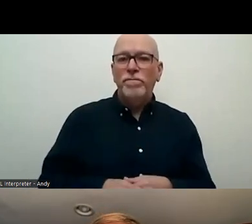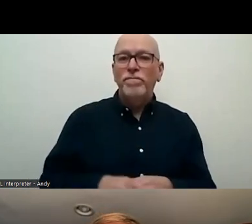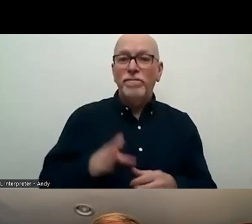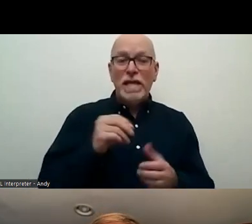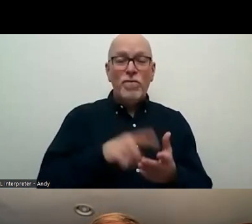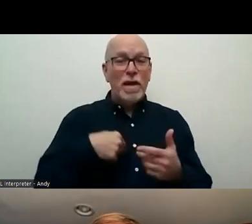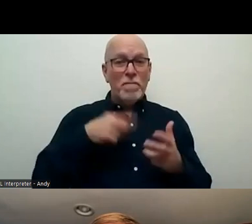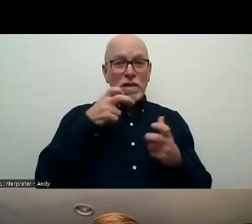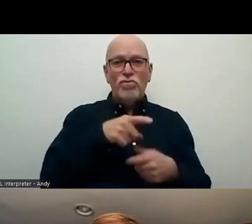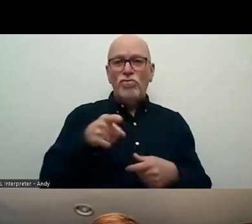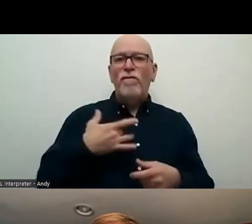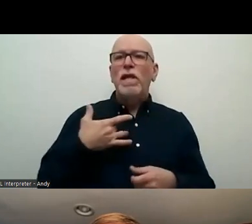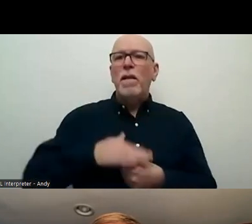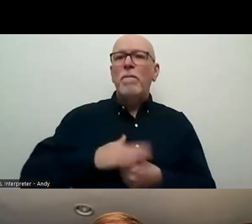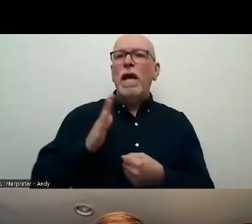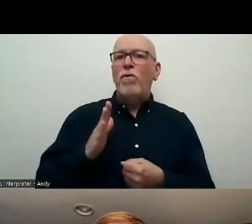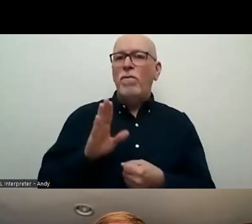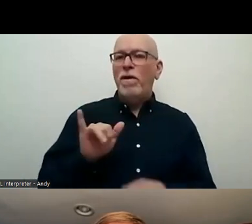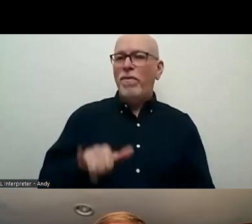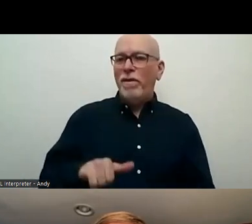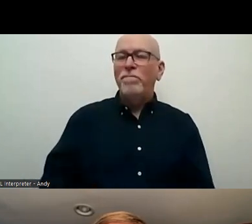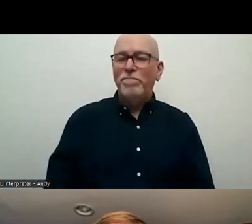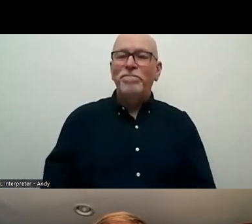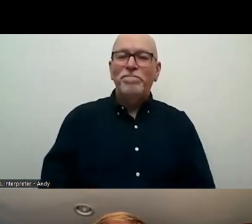i'm hearing is that you feel empowered by that